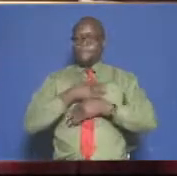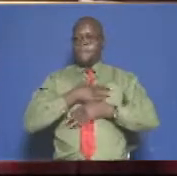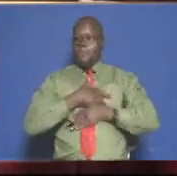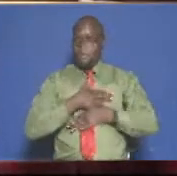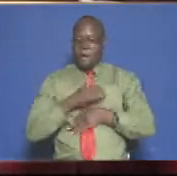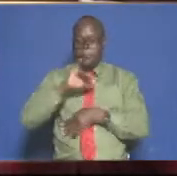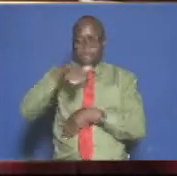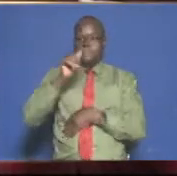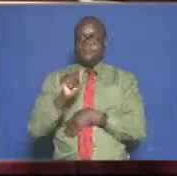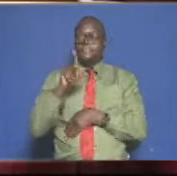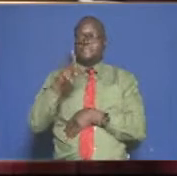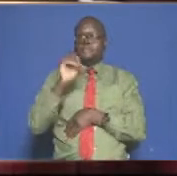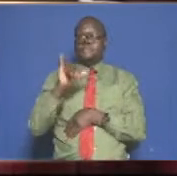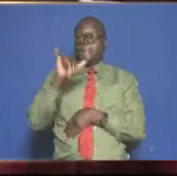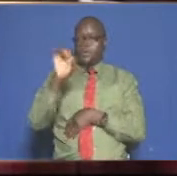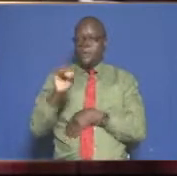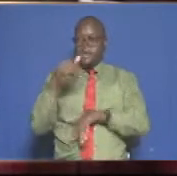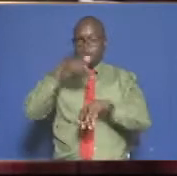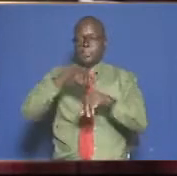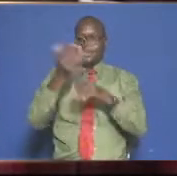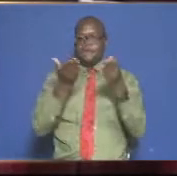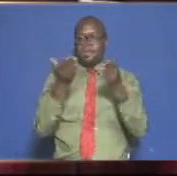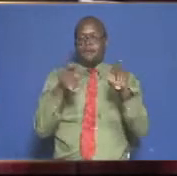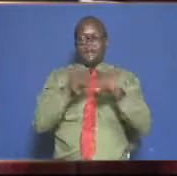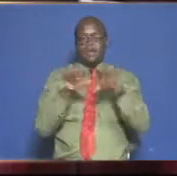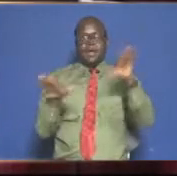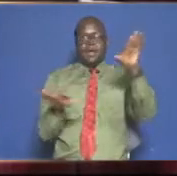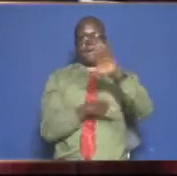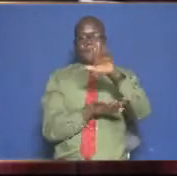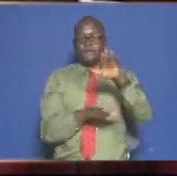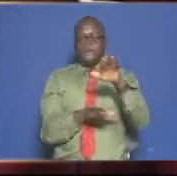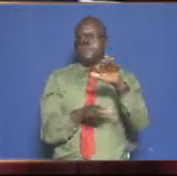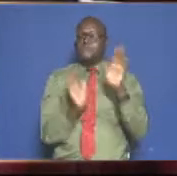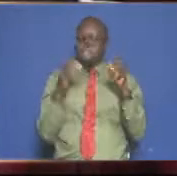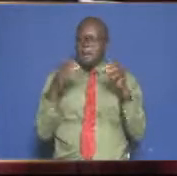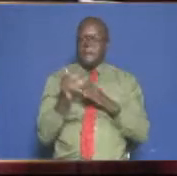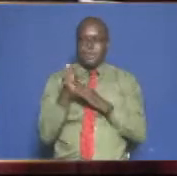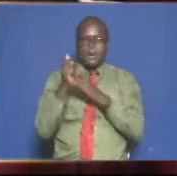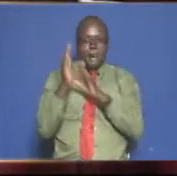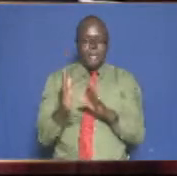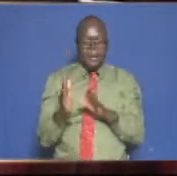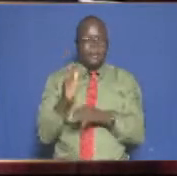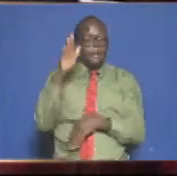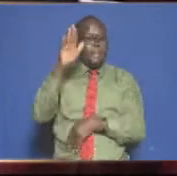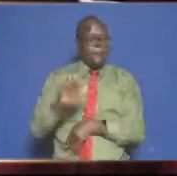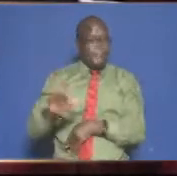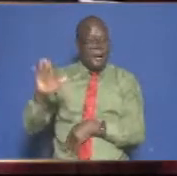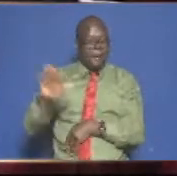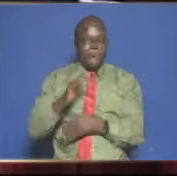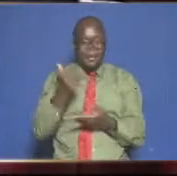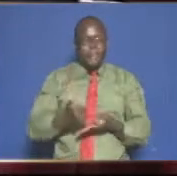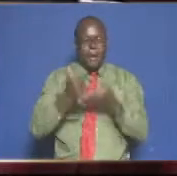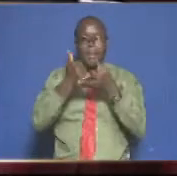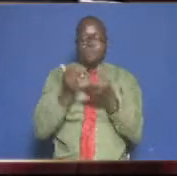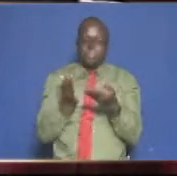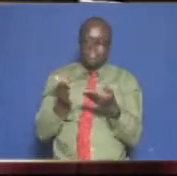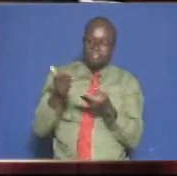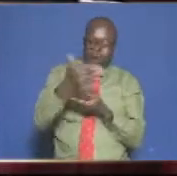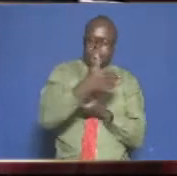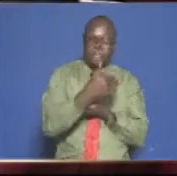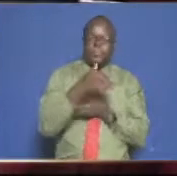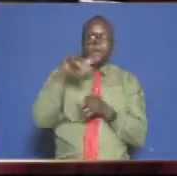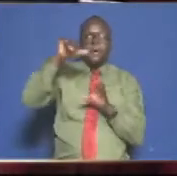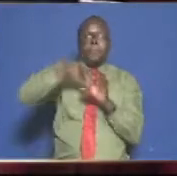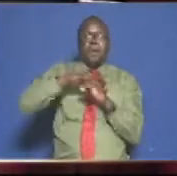Mediwo, while serving as a deputy minority leader in this House, he helped consolidate the members